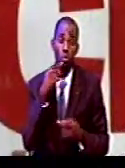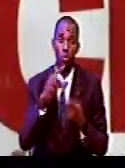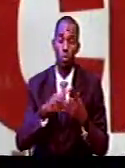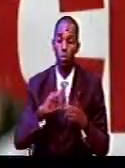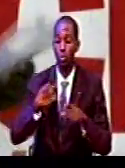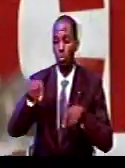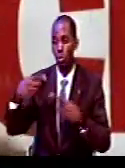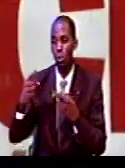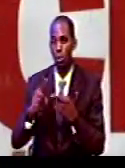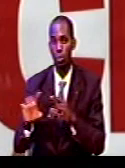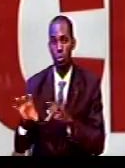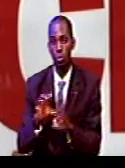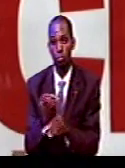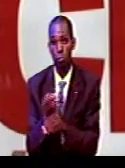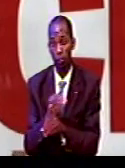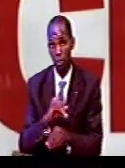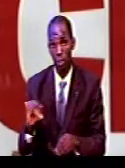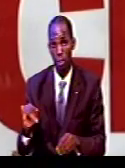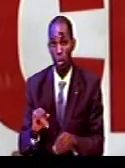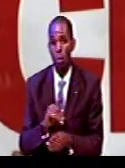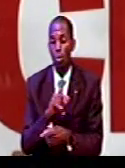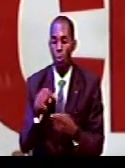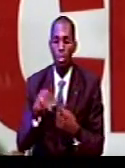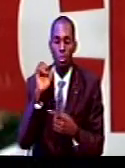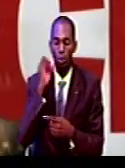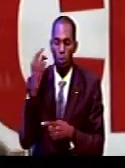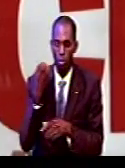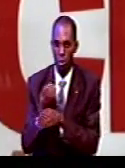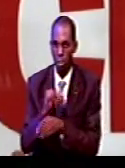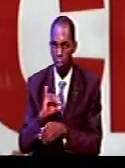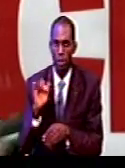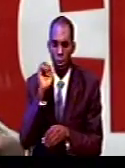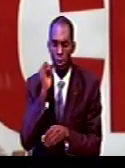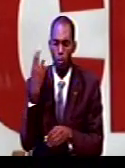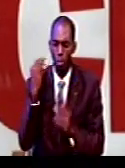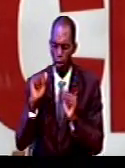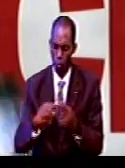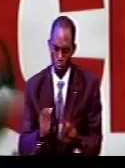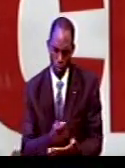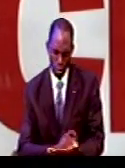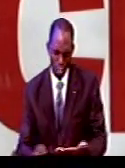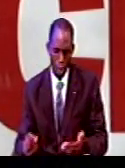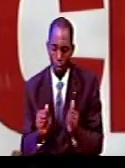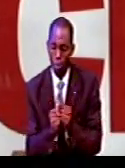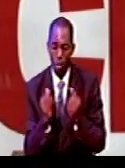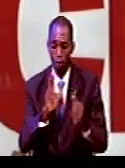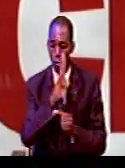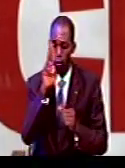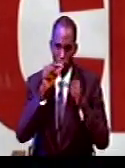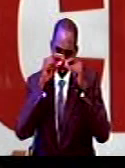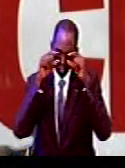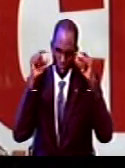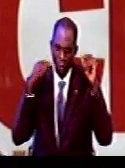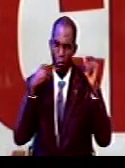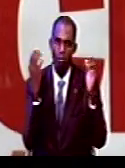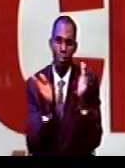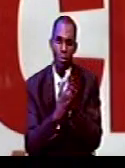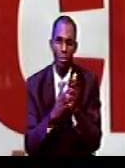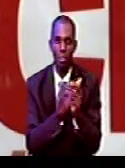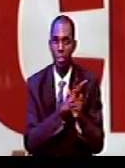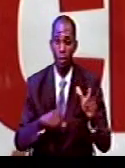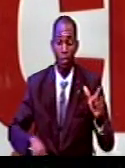to go and do counseling. I found out that the person I'm helping to write, I was able to write without my